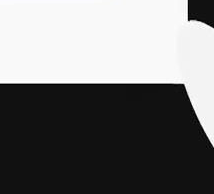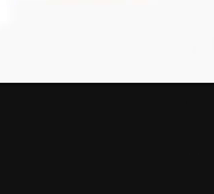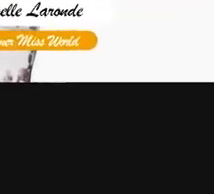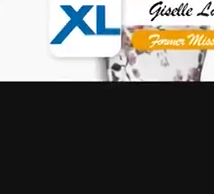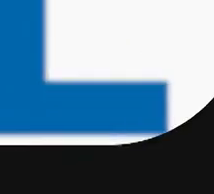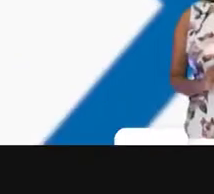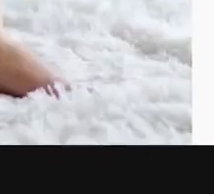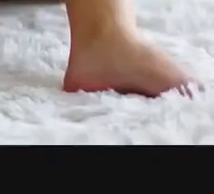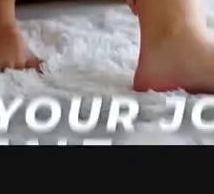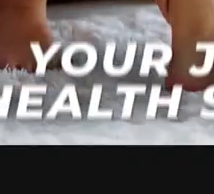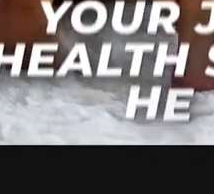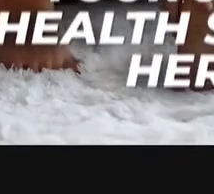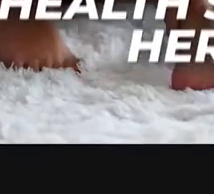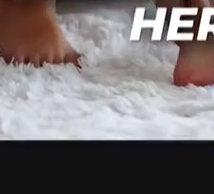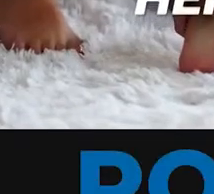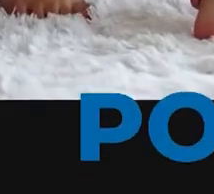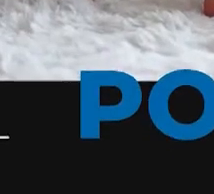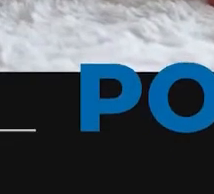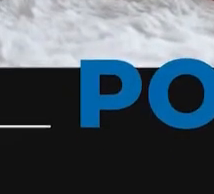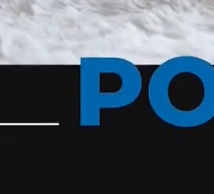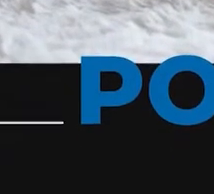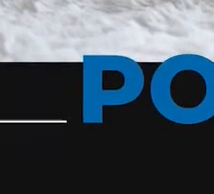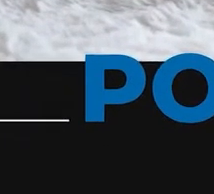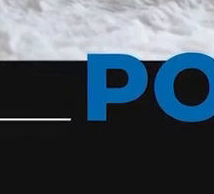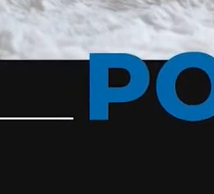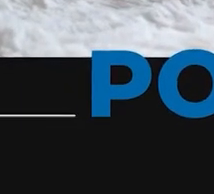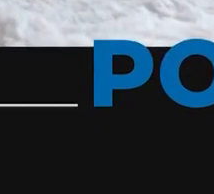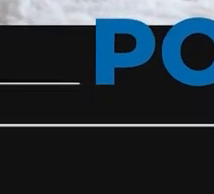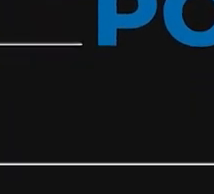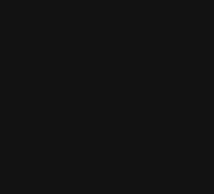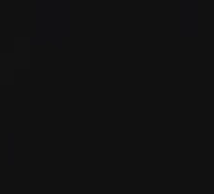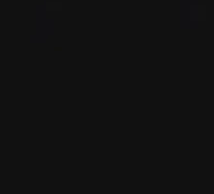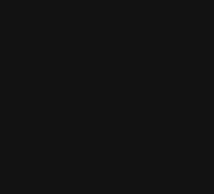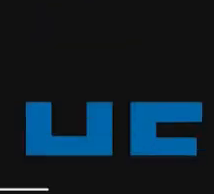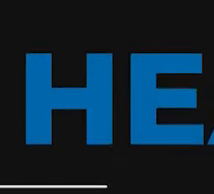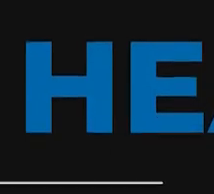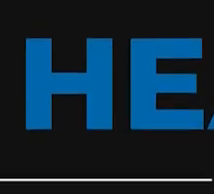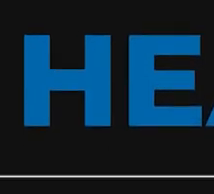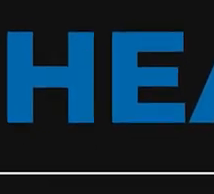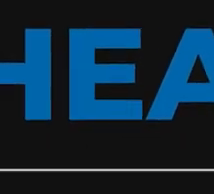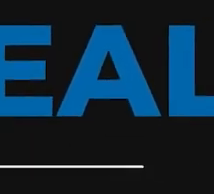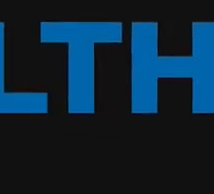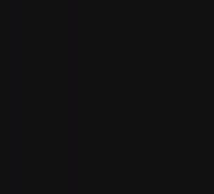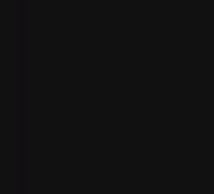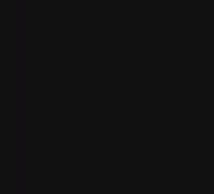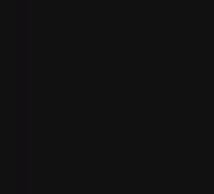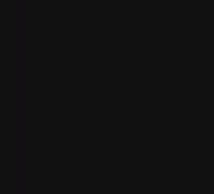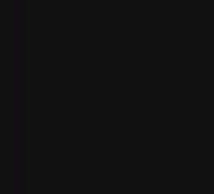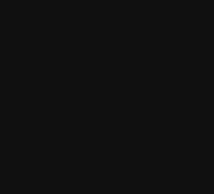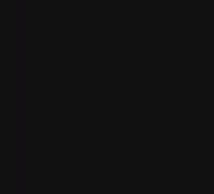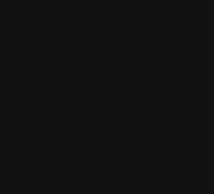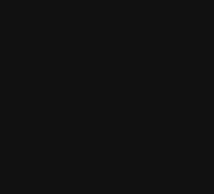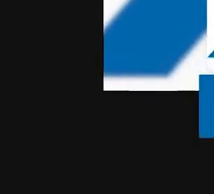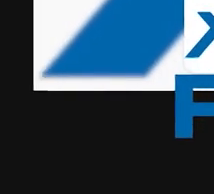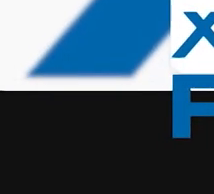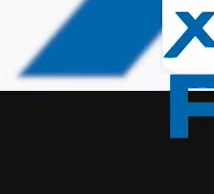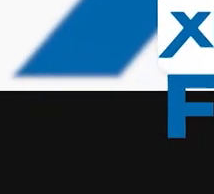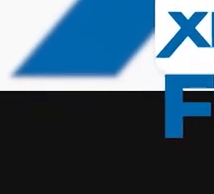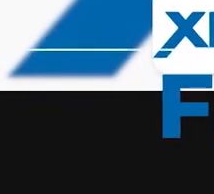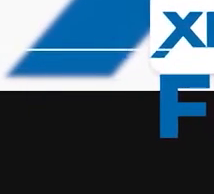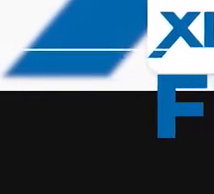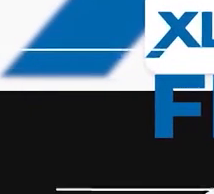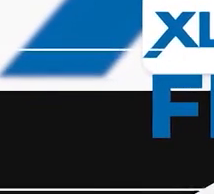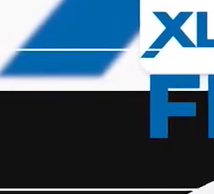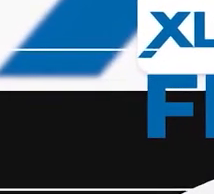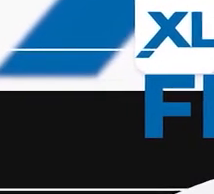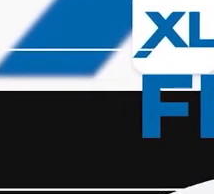heels and constantly on the move. So I understand the importance of joint health. That's why I trust Omega XL. As you